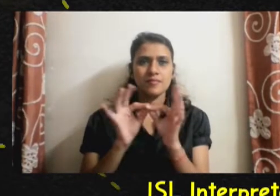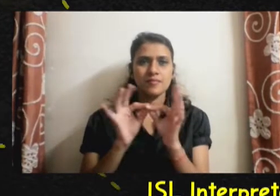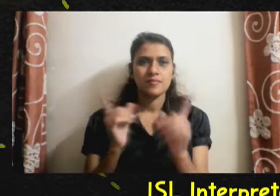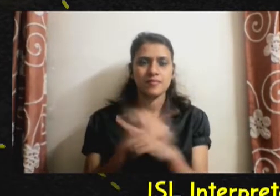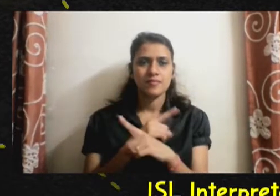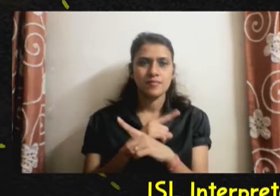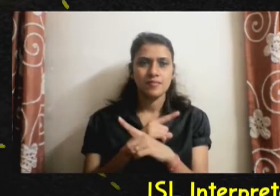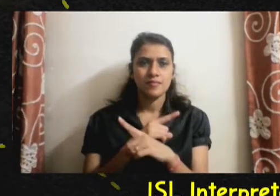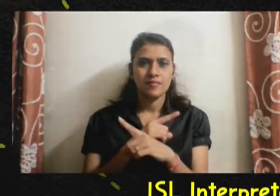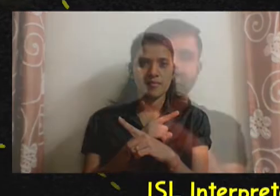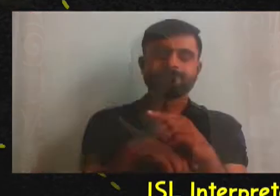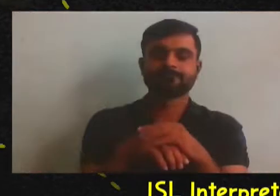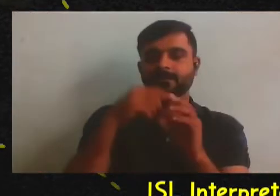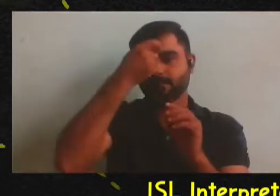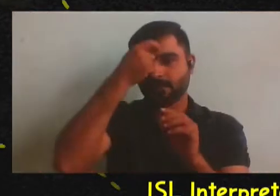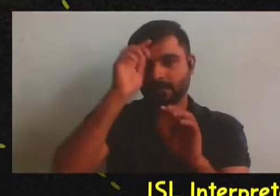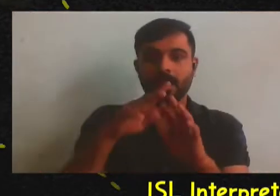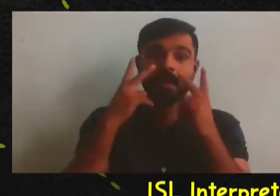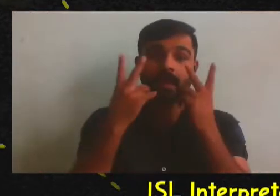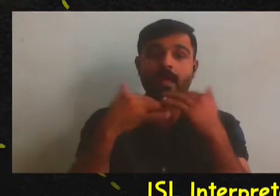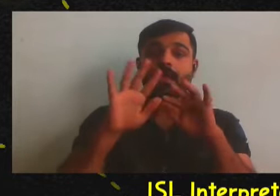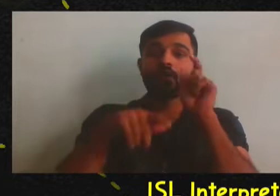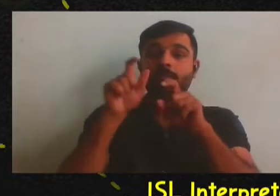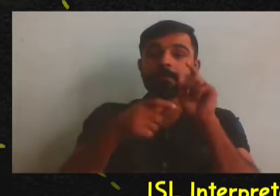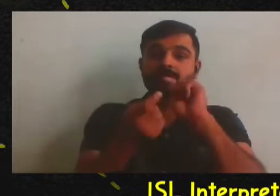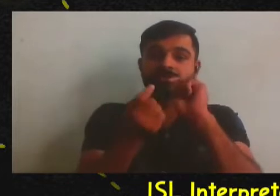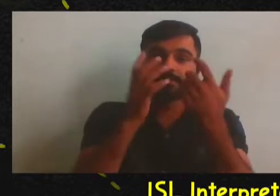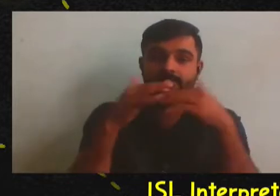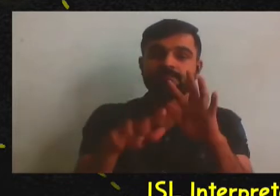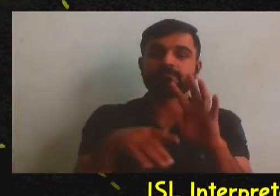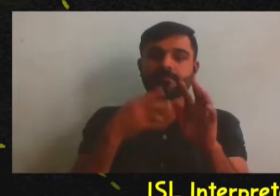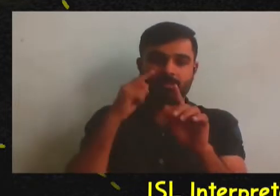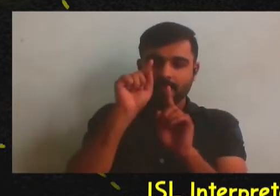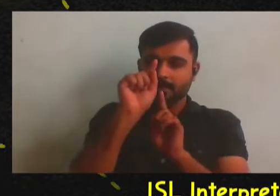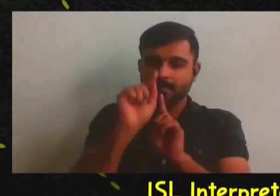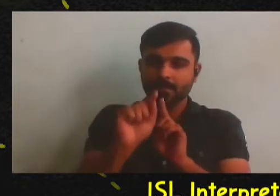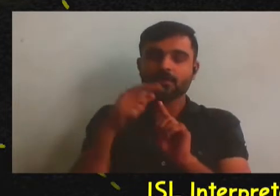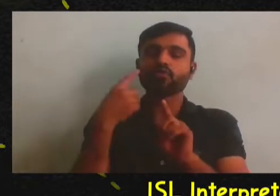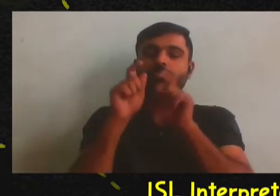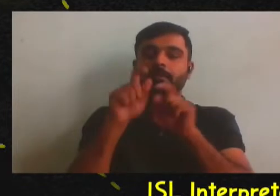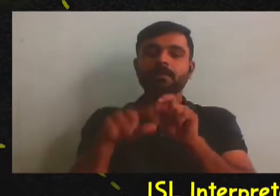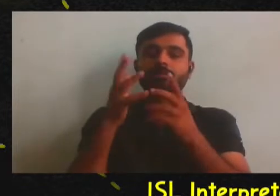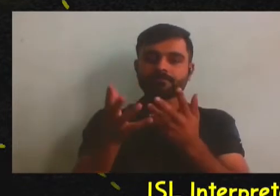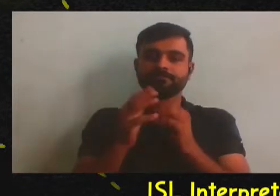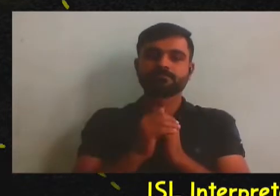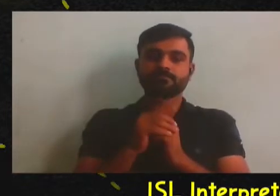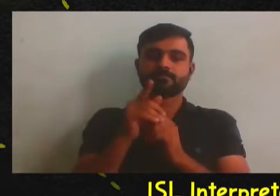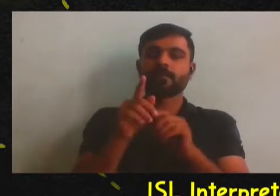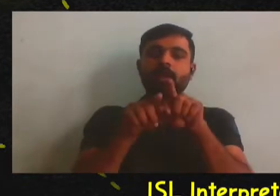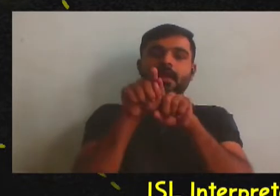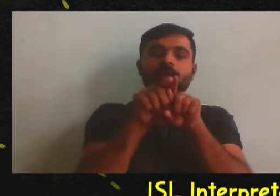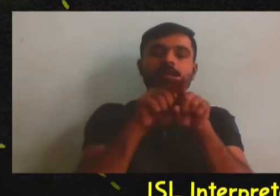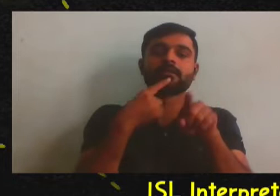about those issues as well. But looking at how we've changed, and I think I indicated some of it in the example I